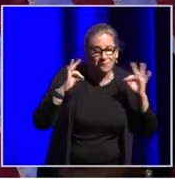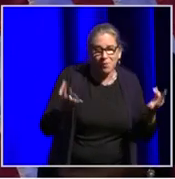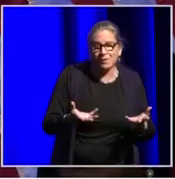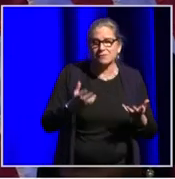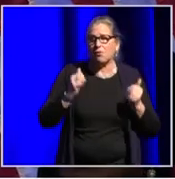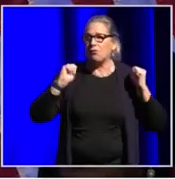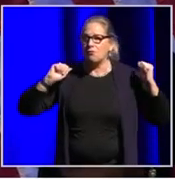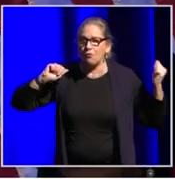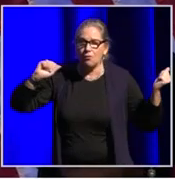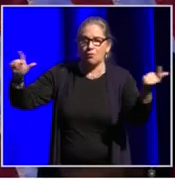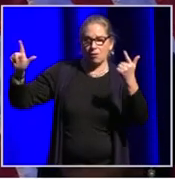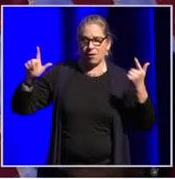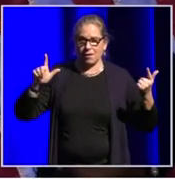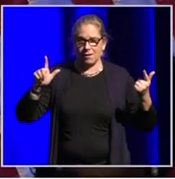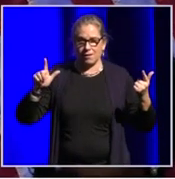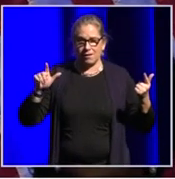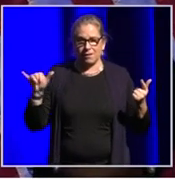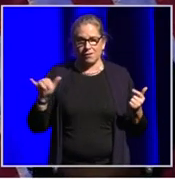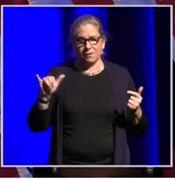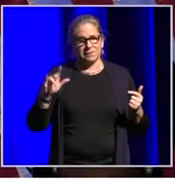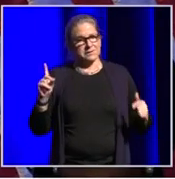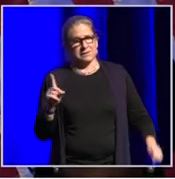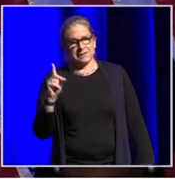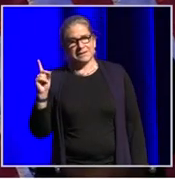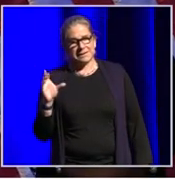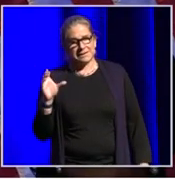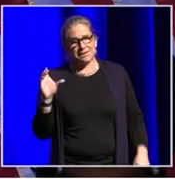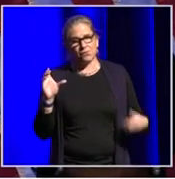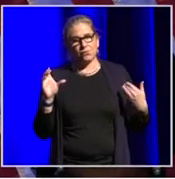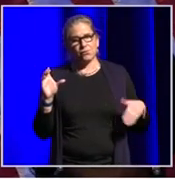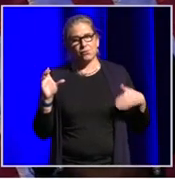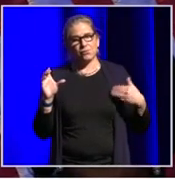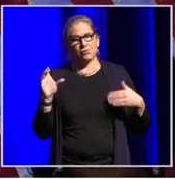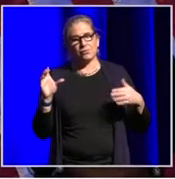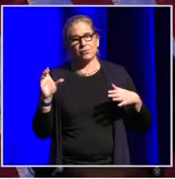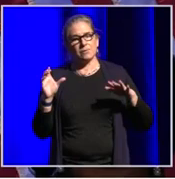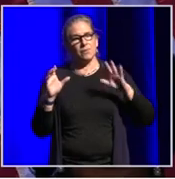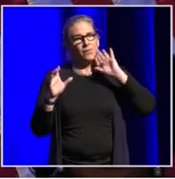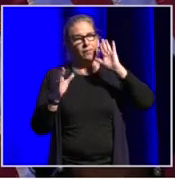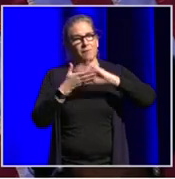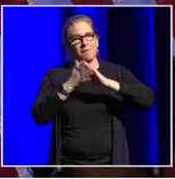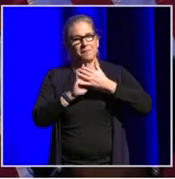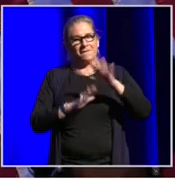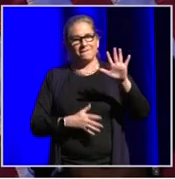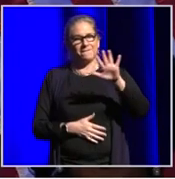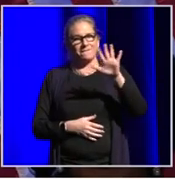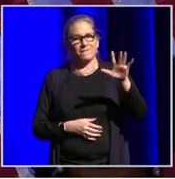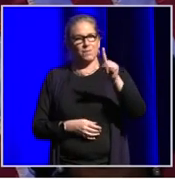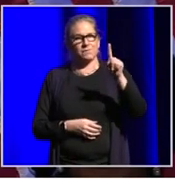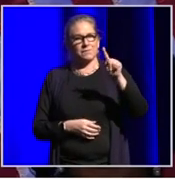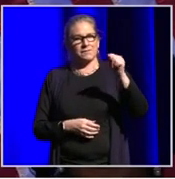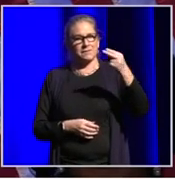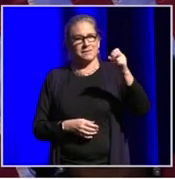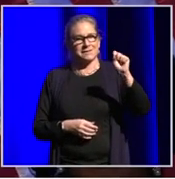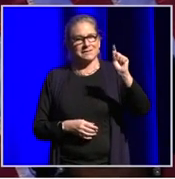Douglas Commonwealth the 51st state and change the trajectory of the history of this country. Thank you for this opportunity